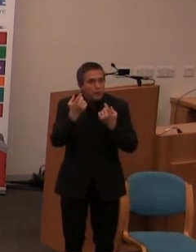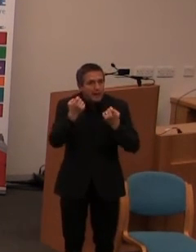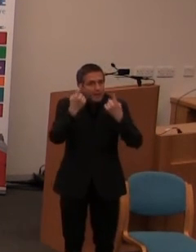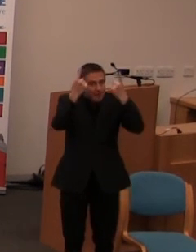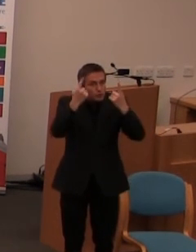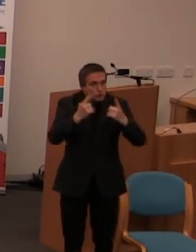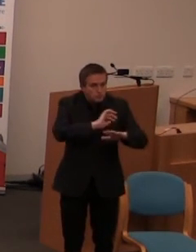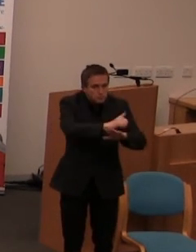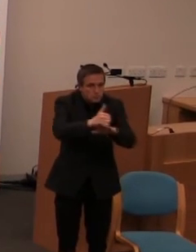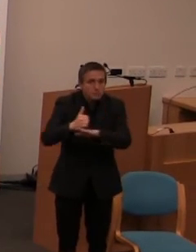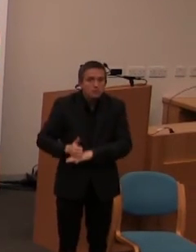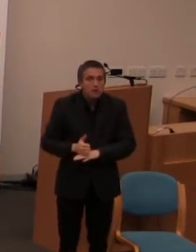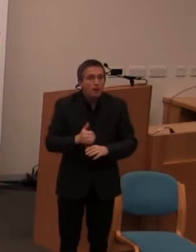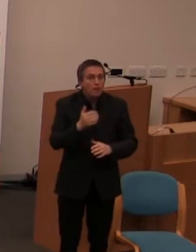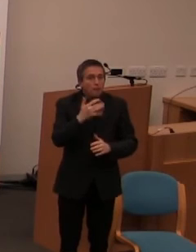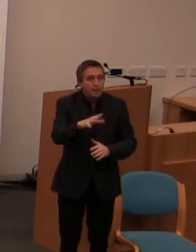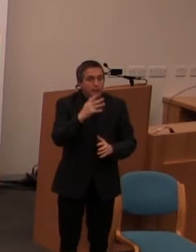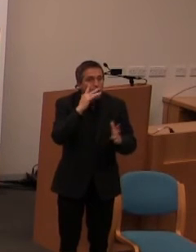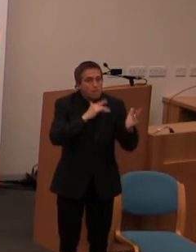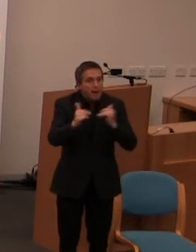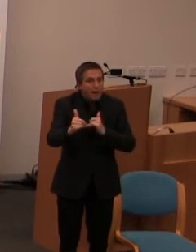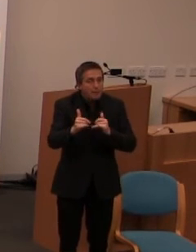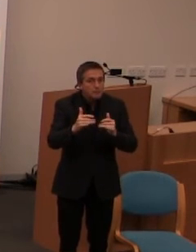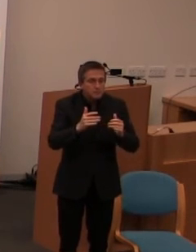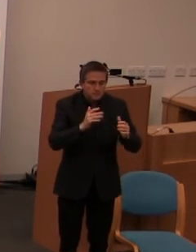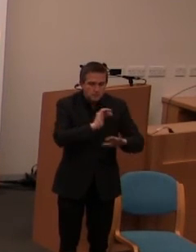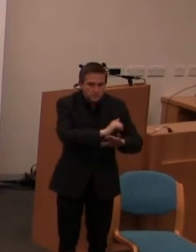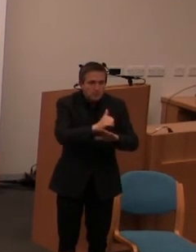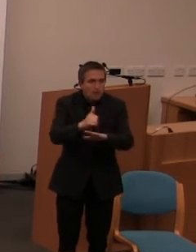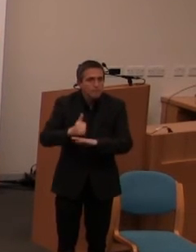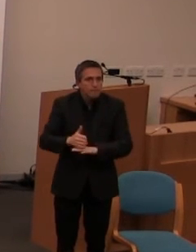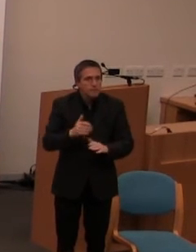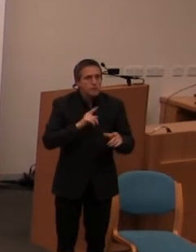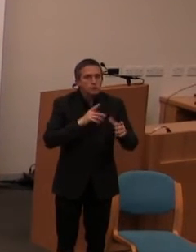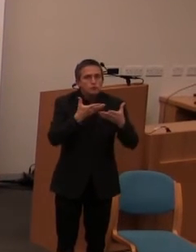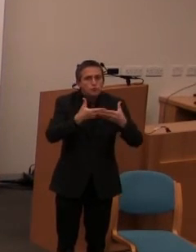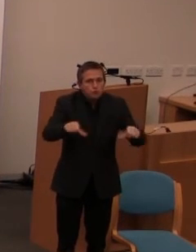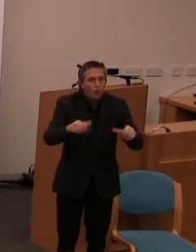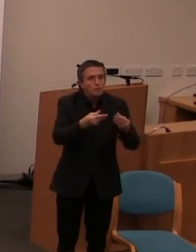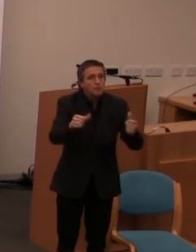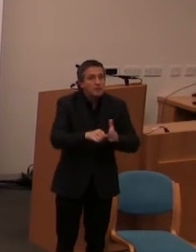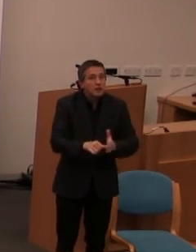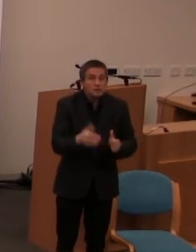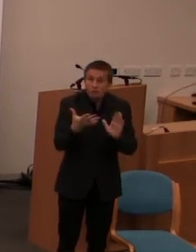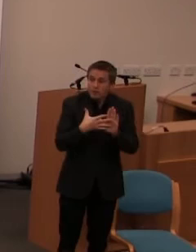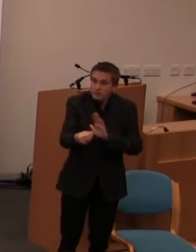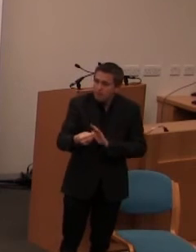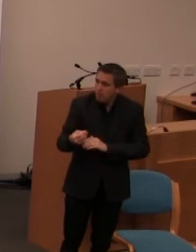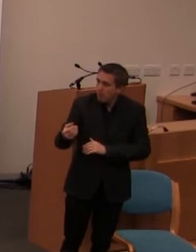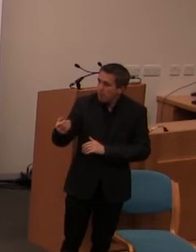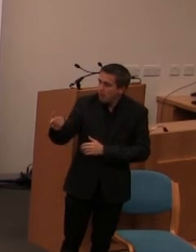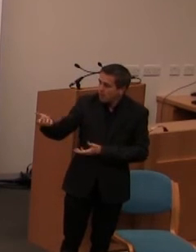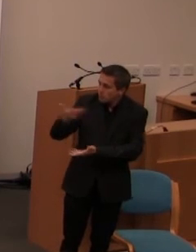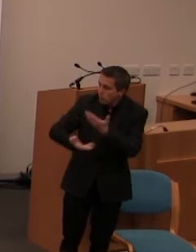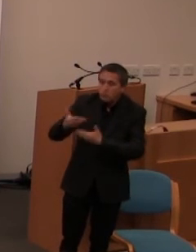areas of piloting new ways of approaching issues of challenge. So for instance, we've heard lots of good stuff around